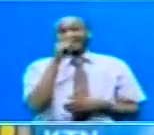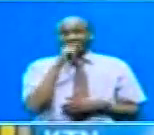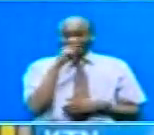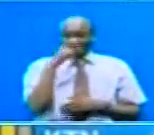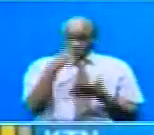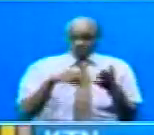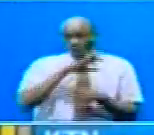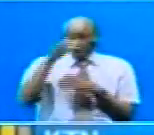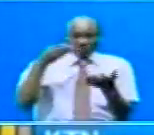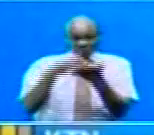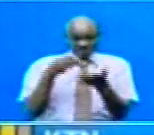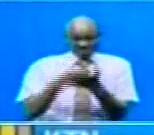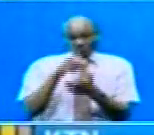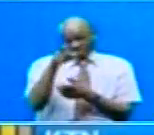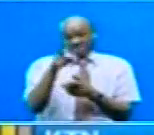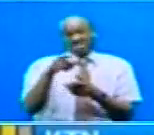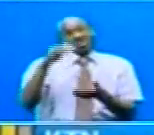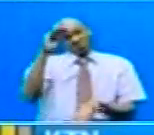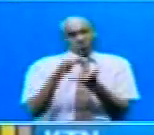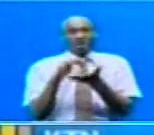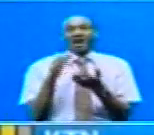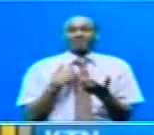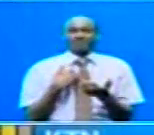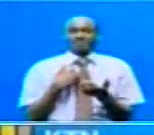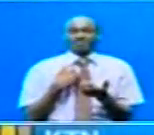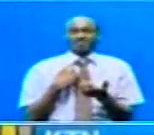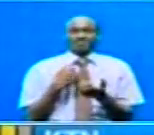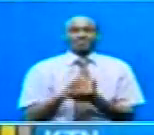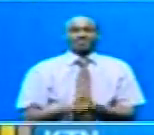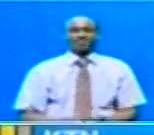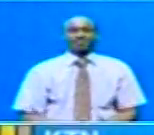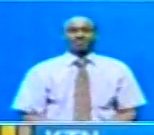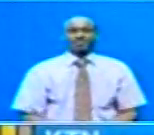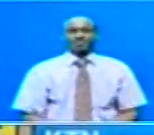all fees levied on tour vans, guides and couriers. Adelaide Chongole, KTN Business.